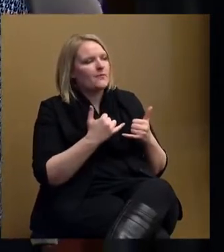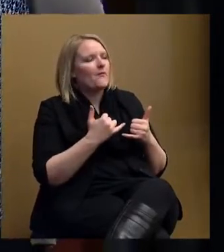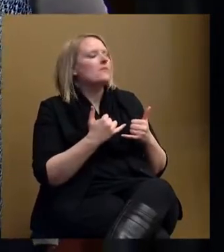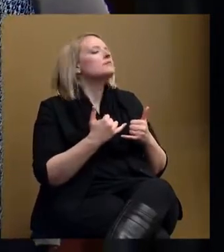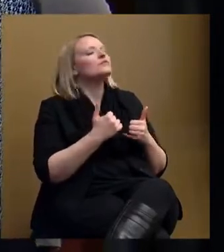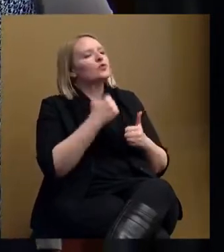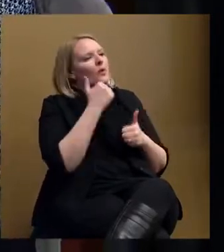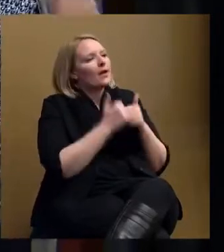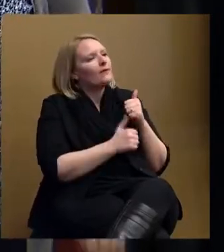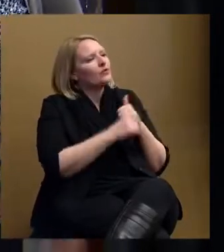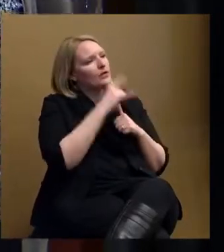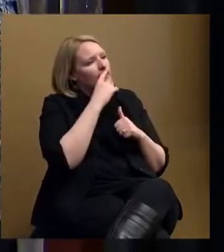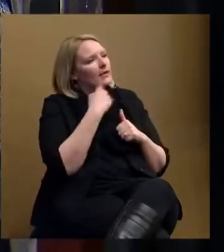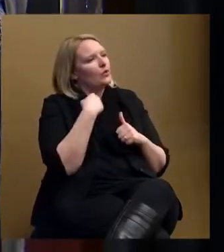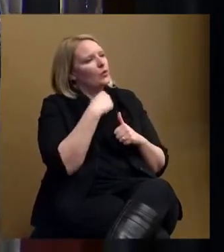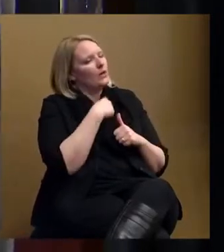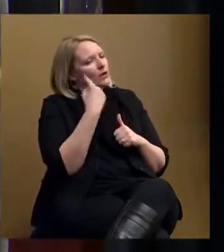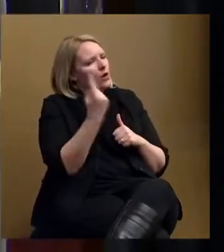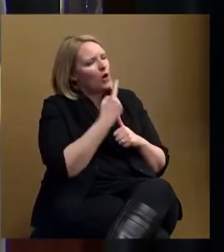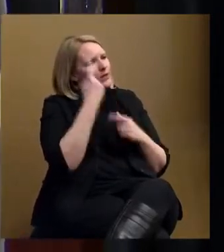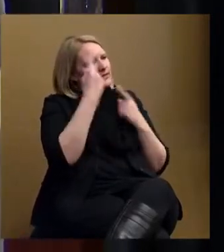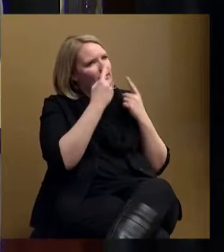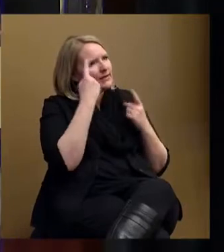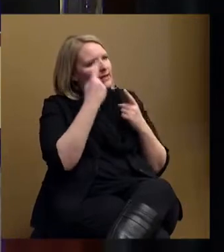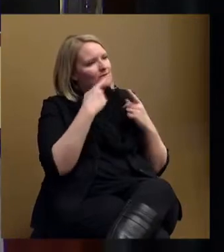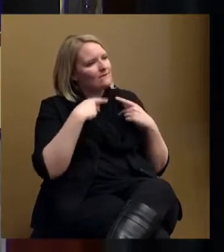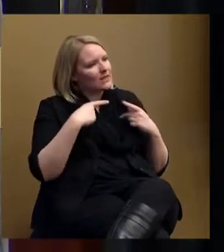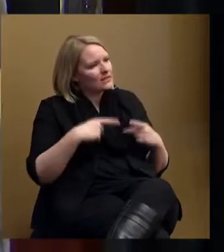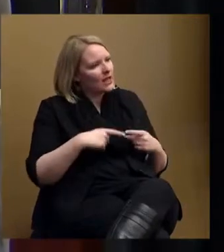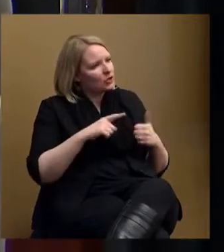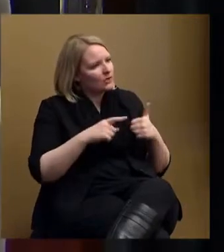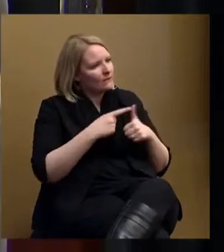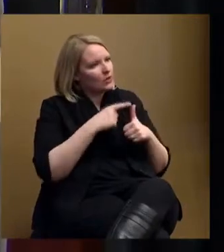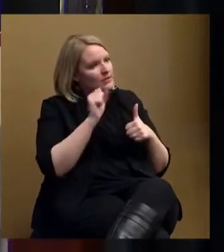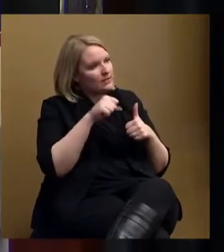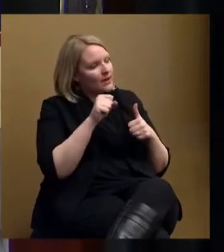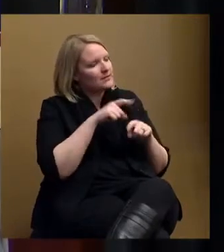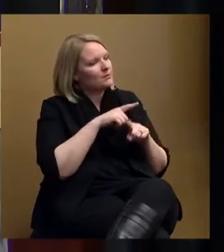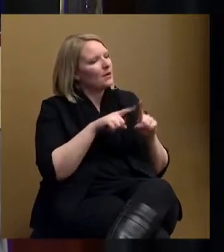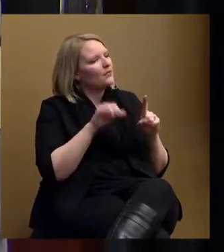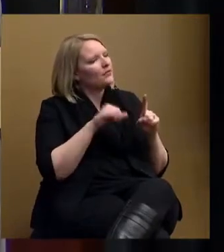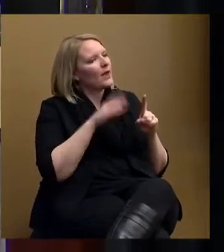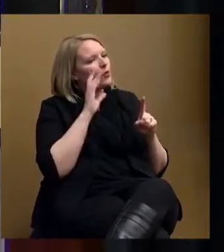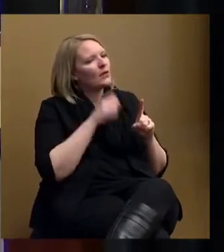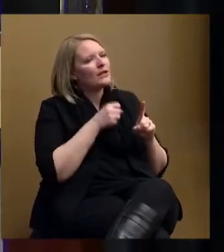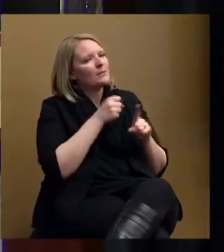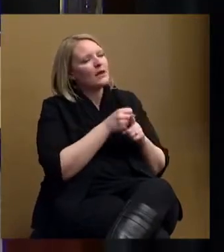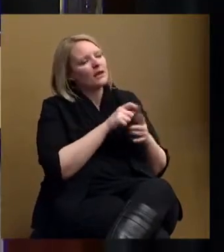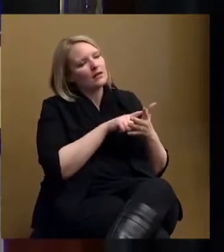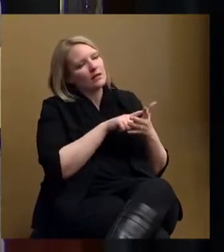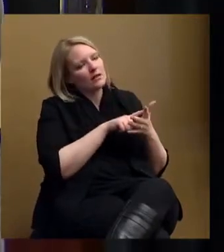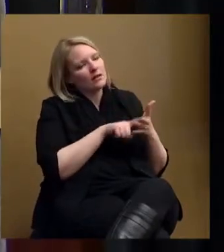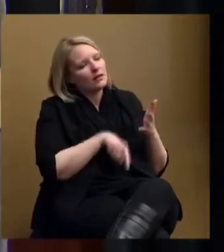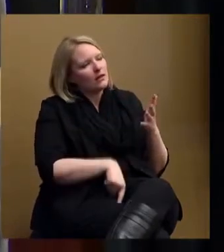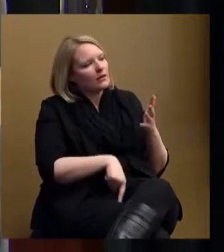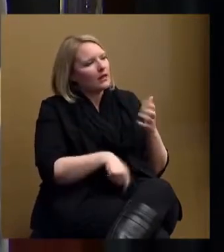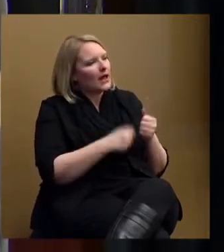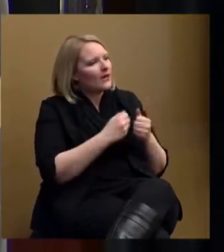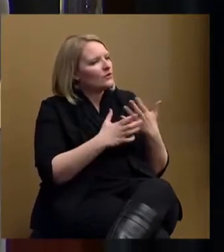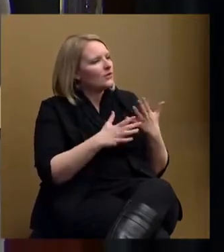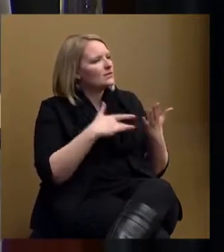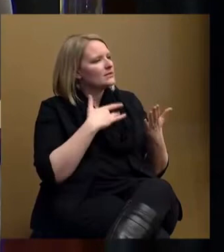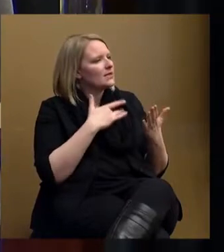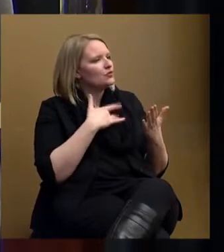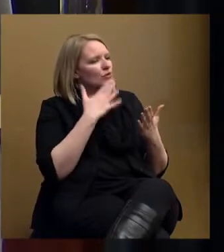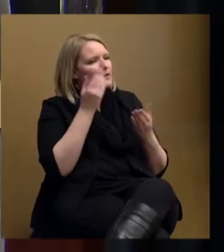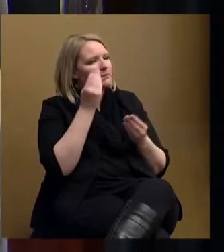every kid, and we always think physiological first, yes, but that's going to impact every bit of sensory